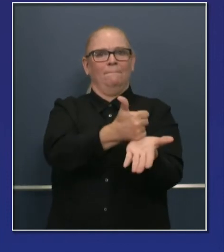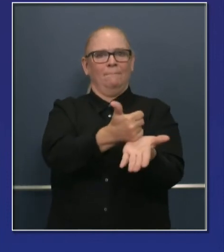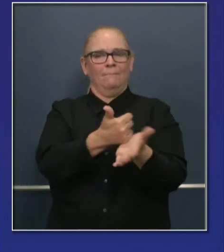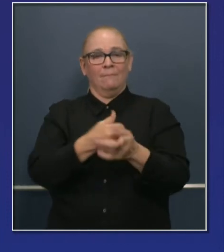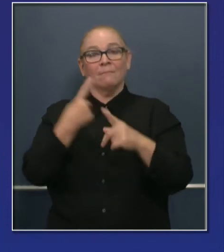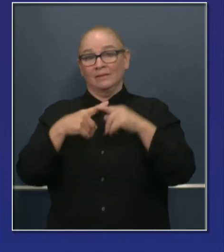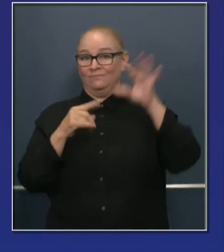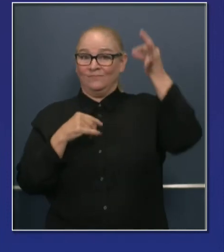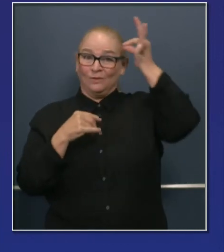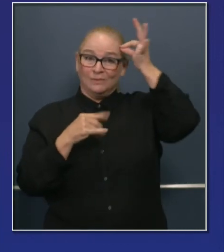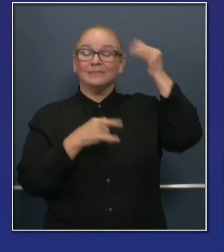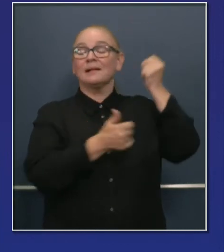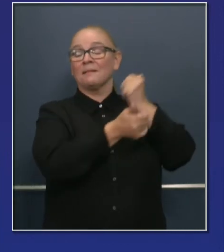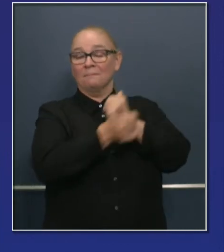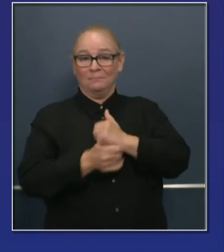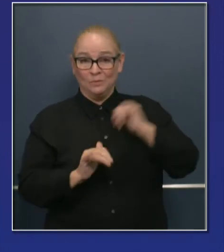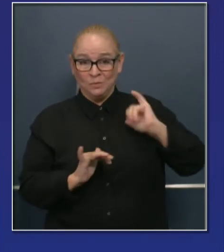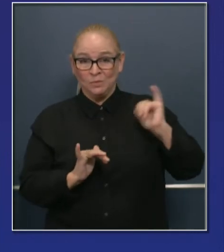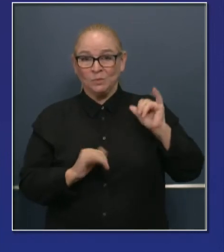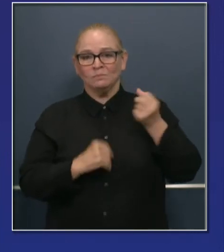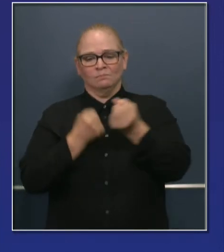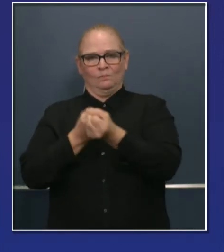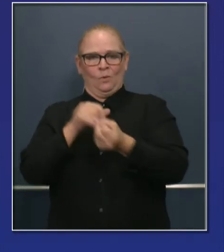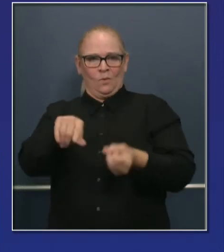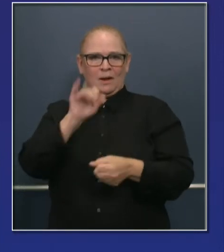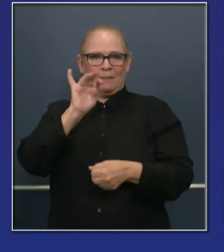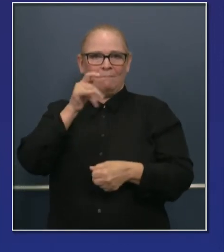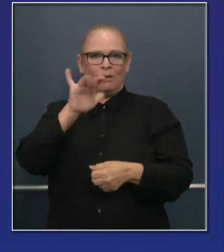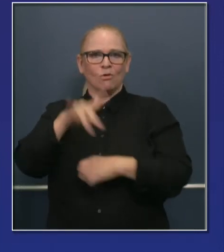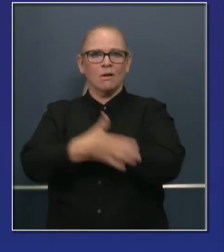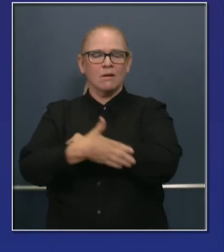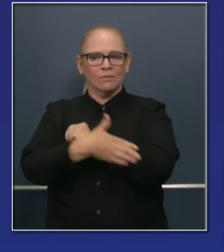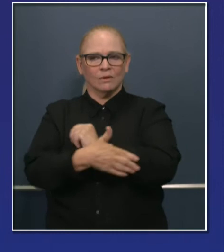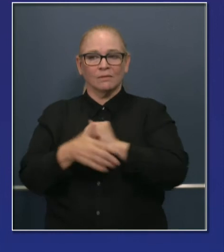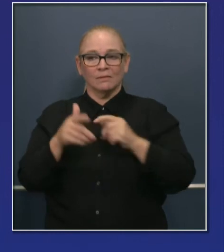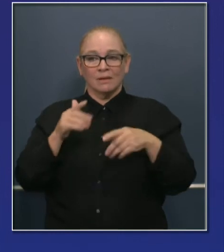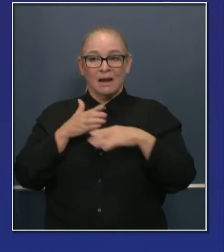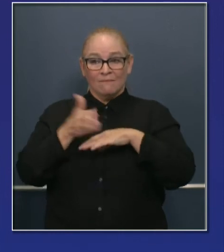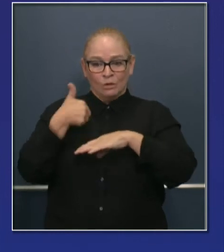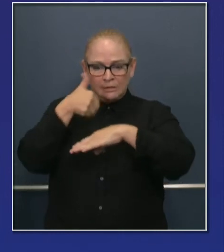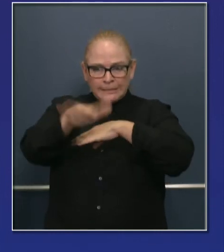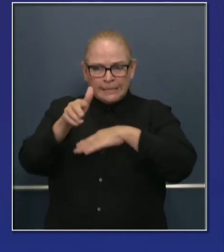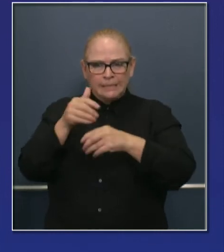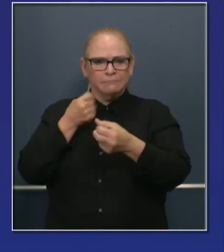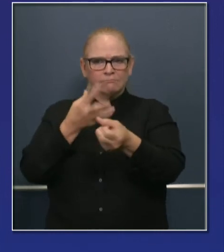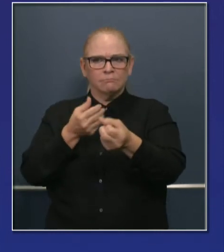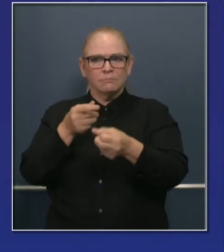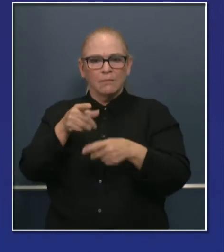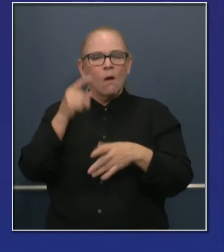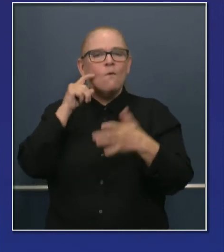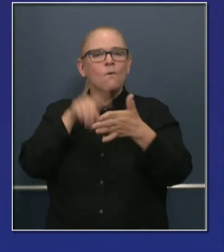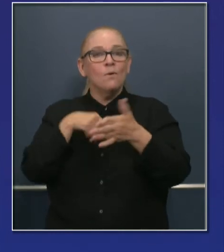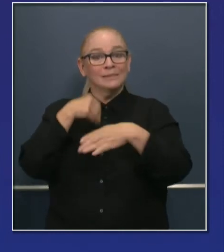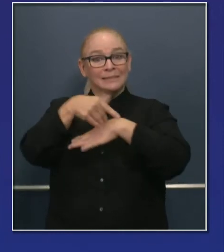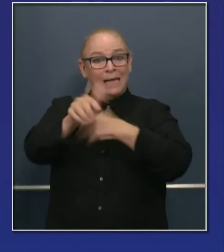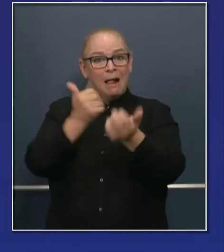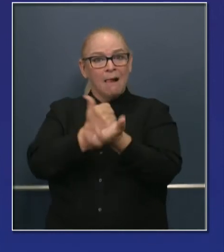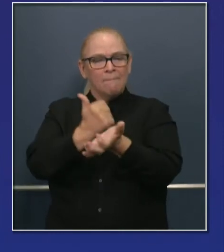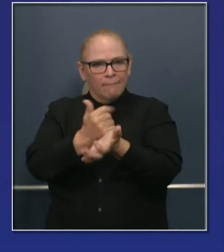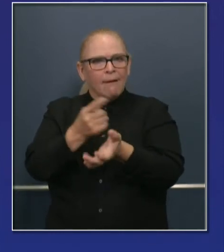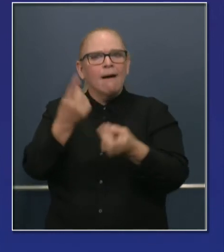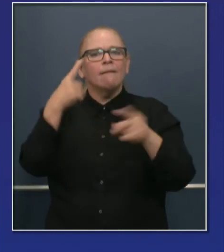agencies. You can see after those interventions were put into place, again, beginning with the decompression of the hospital system